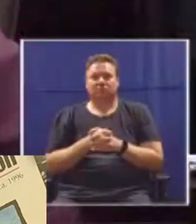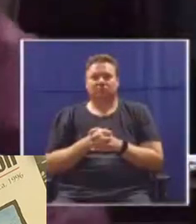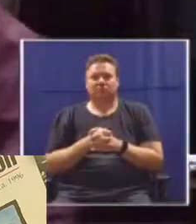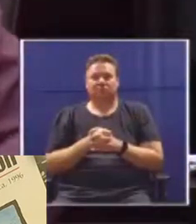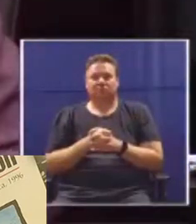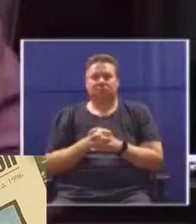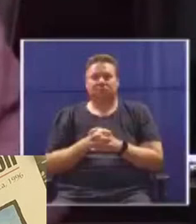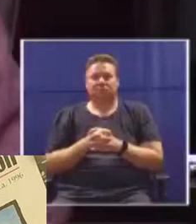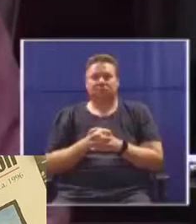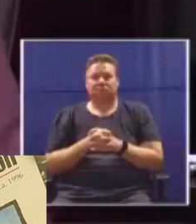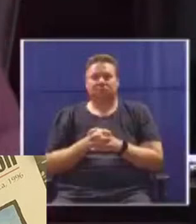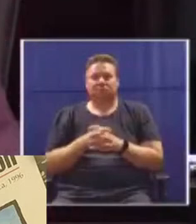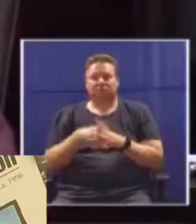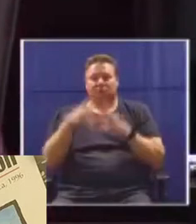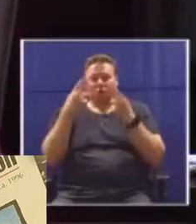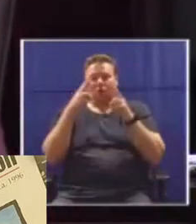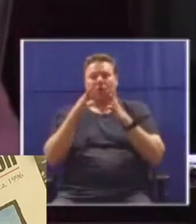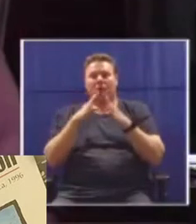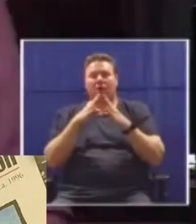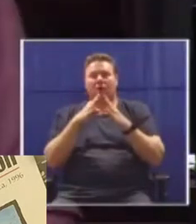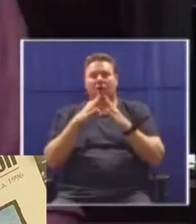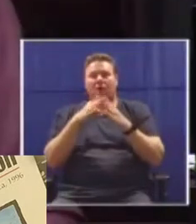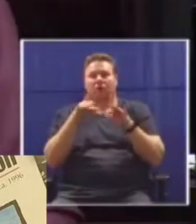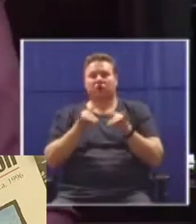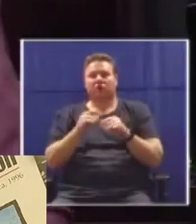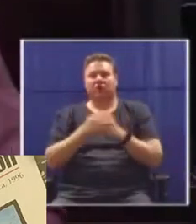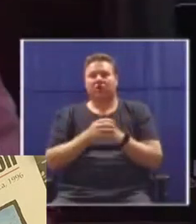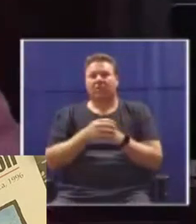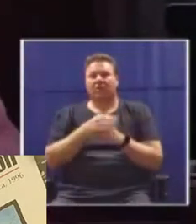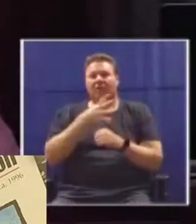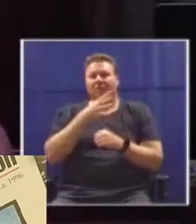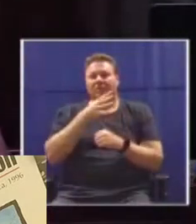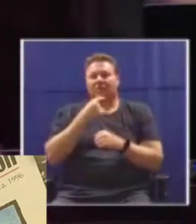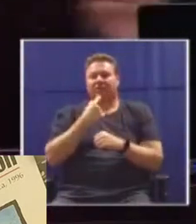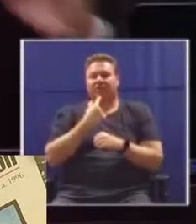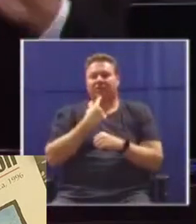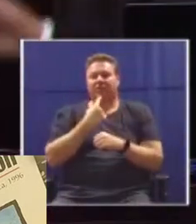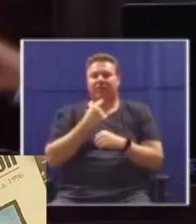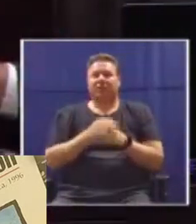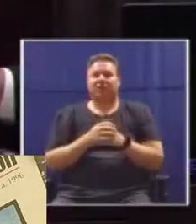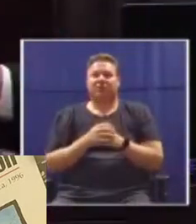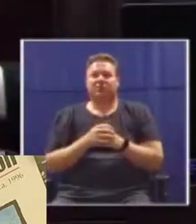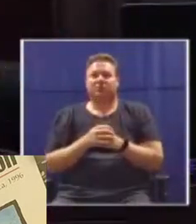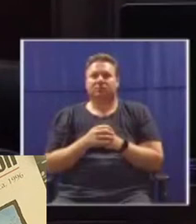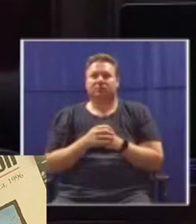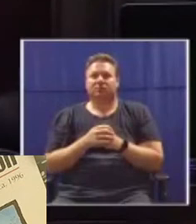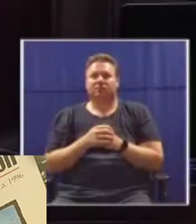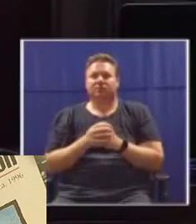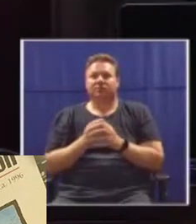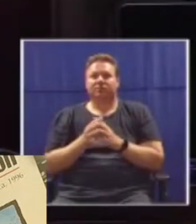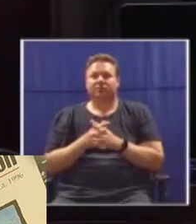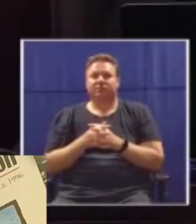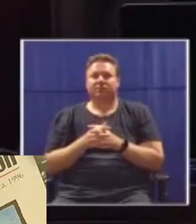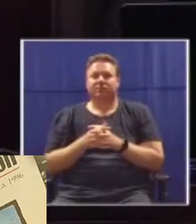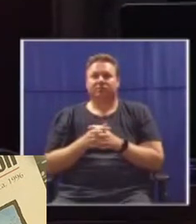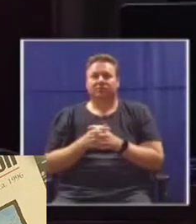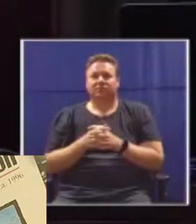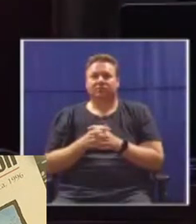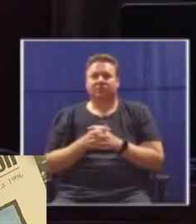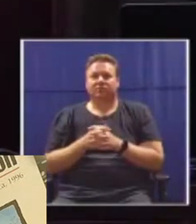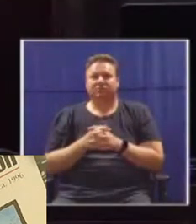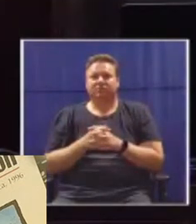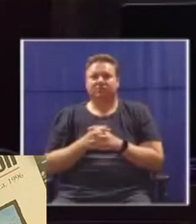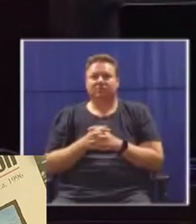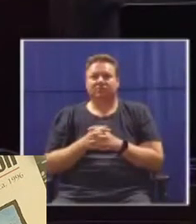Honorable the House Chair, geagte huis voorsitter, ek is 'n man gebore uit 'n vrou. Ek is 'n